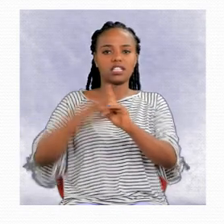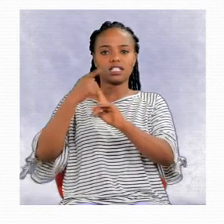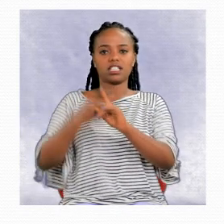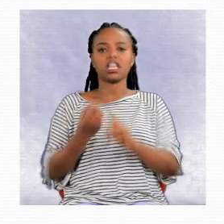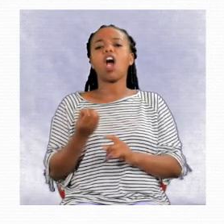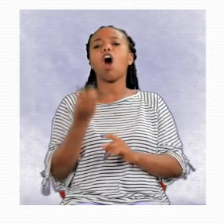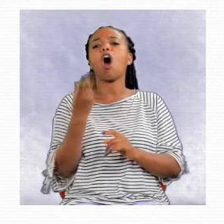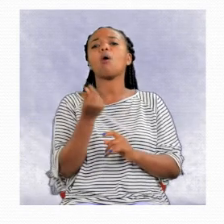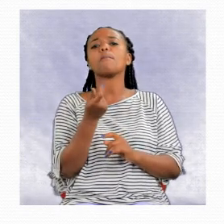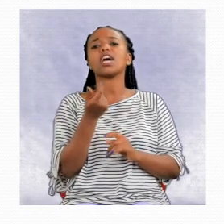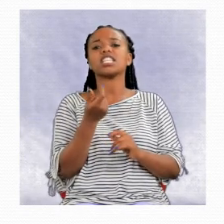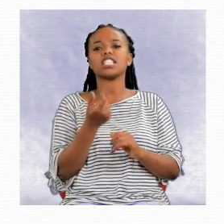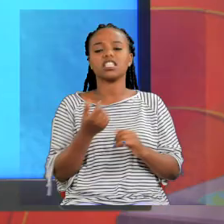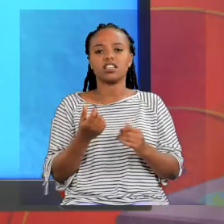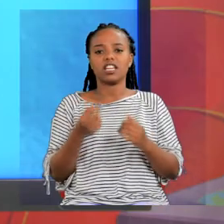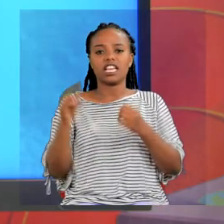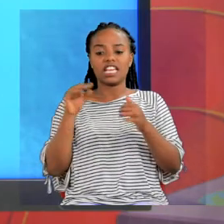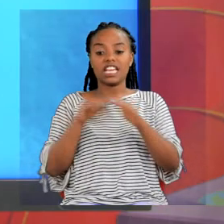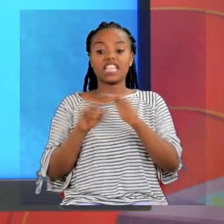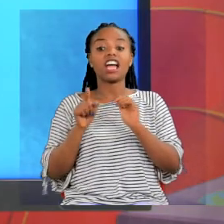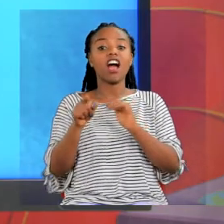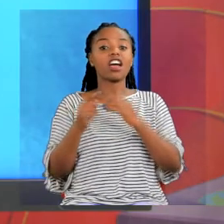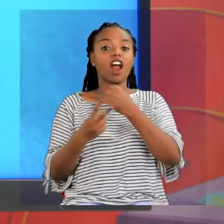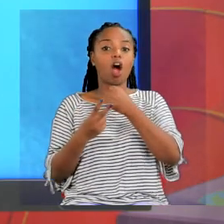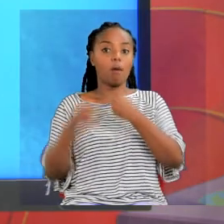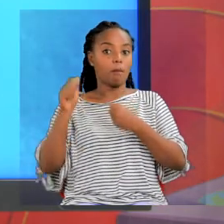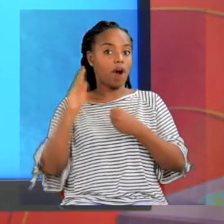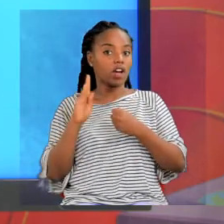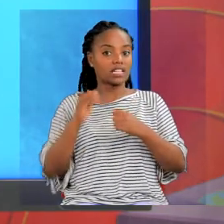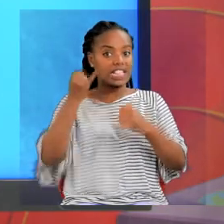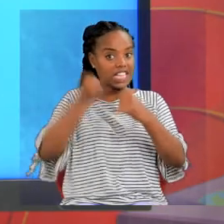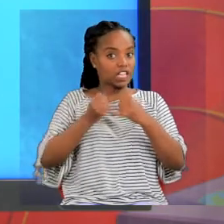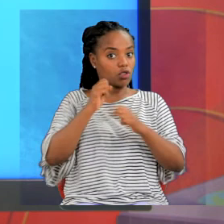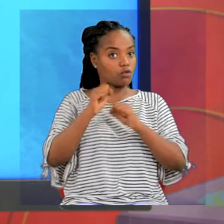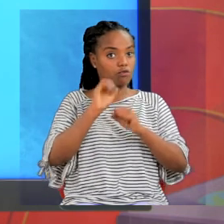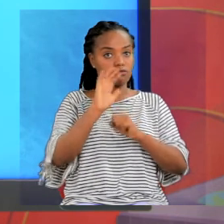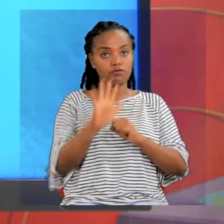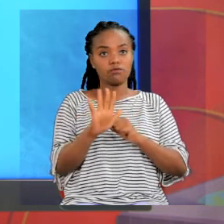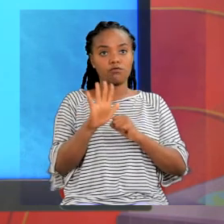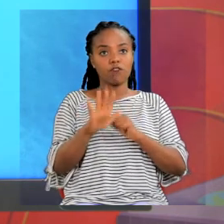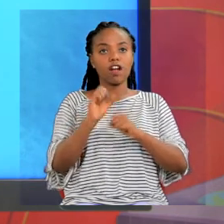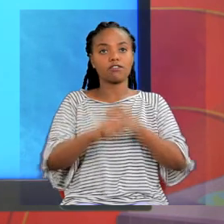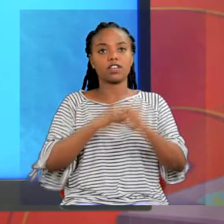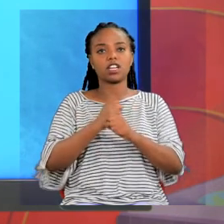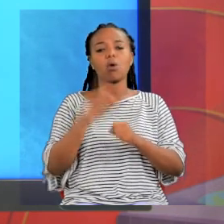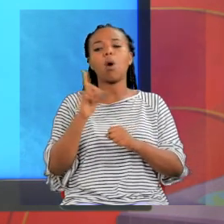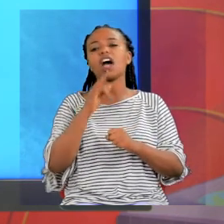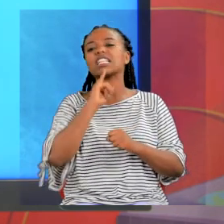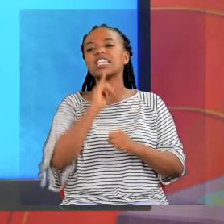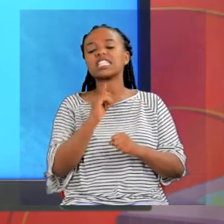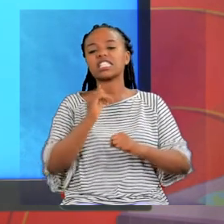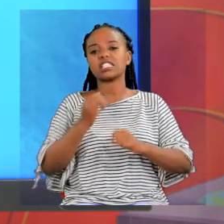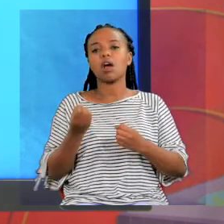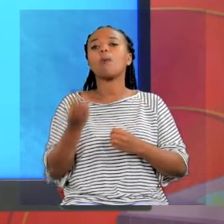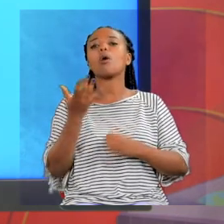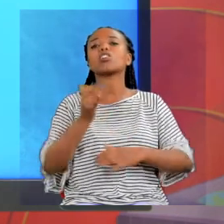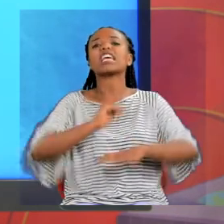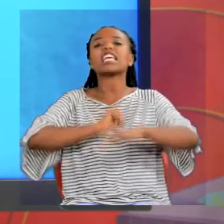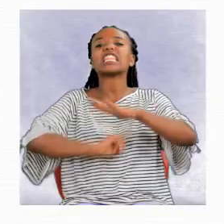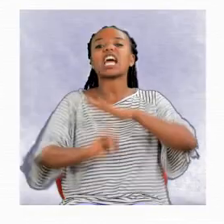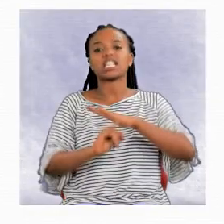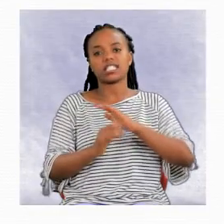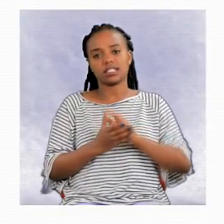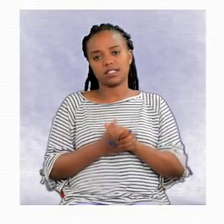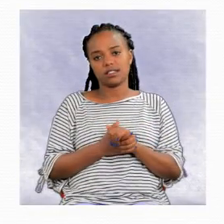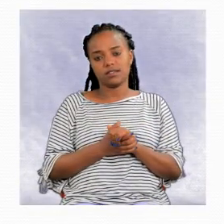her account at the end of 5 years? And what is the amount of interest? So let's see